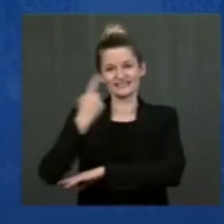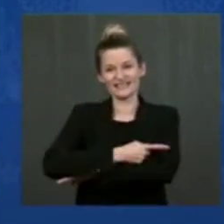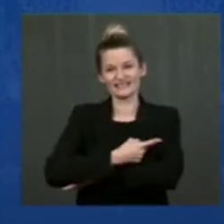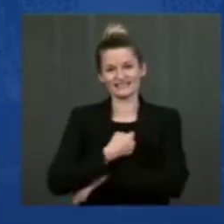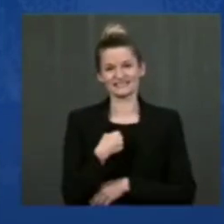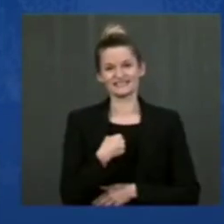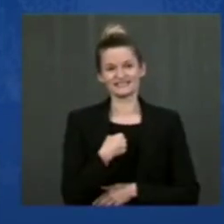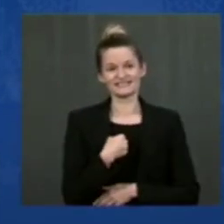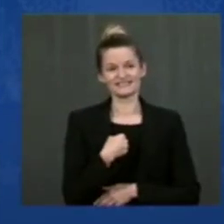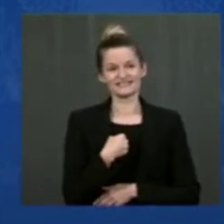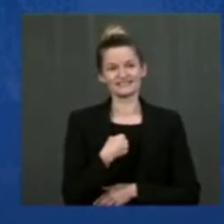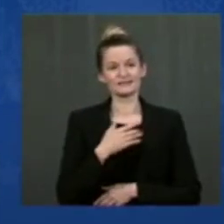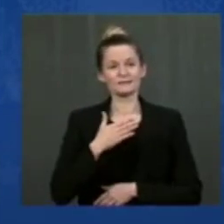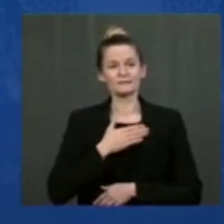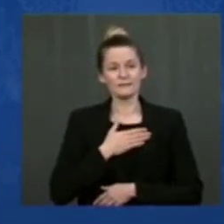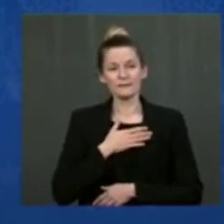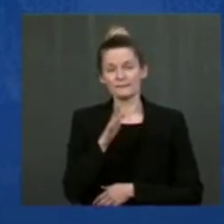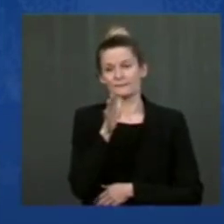virus past last year.